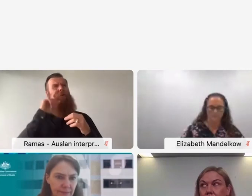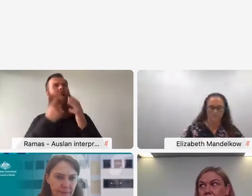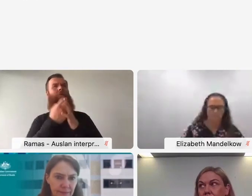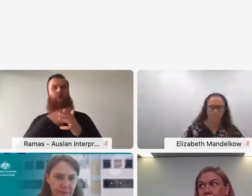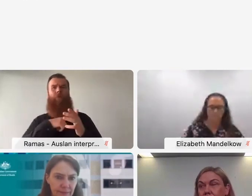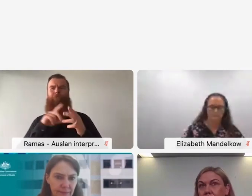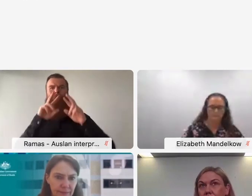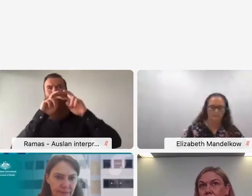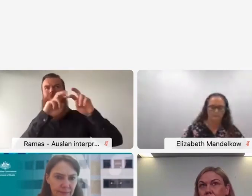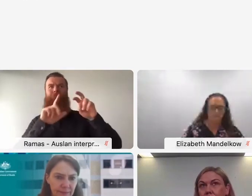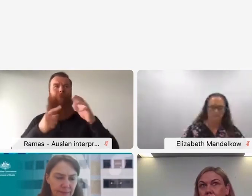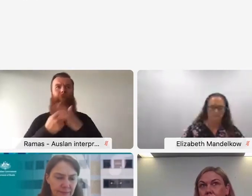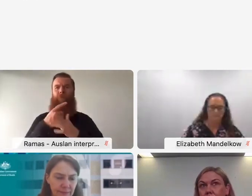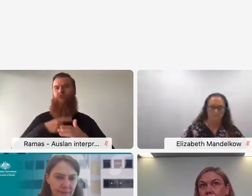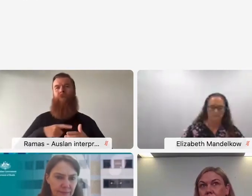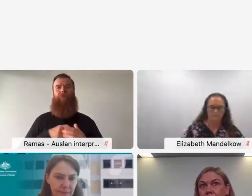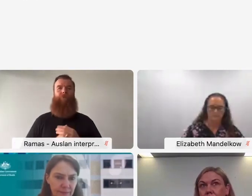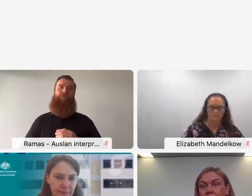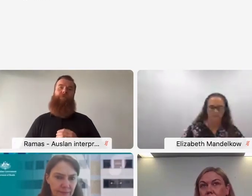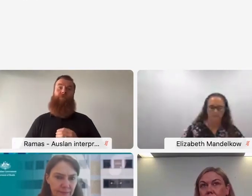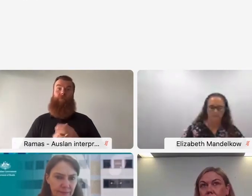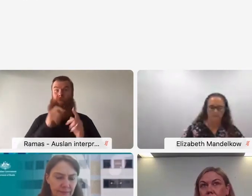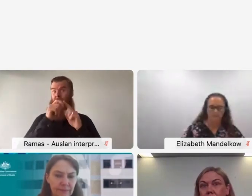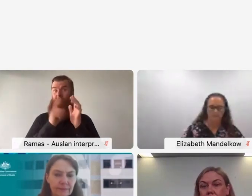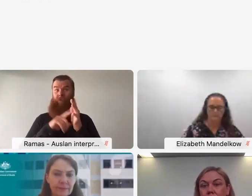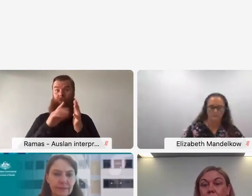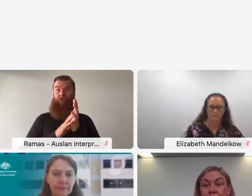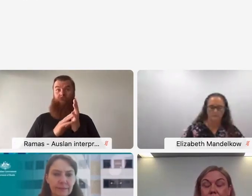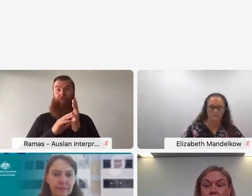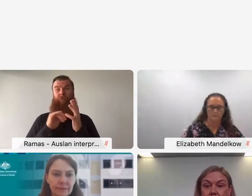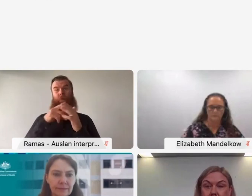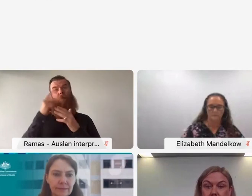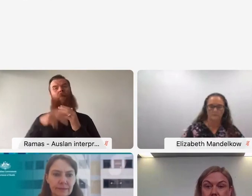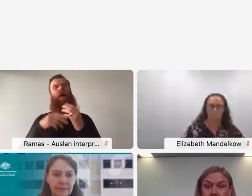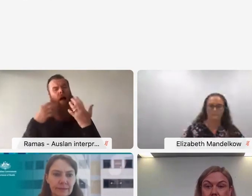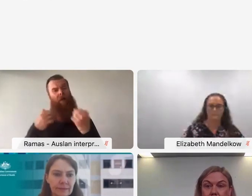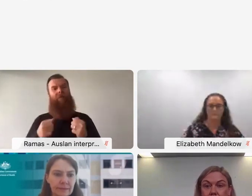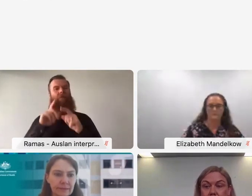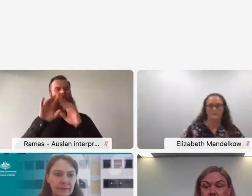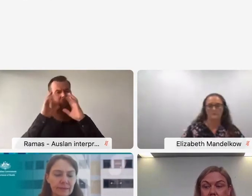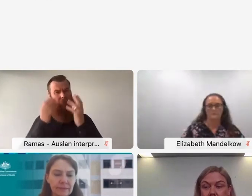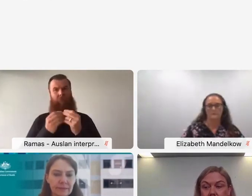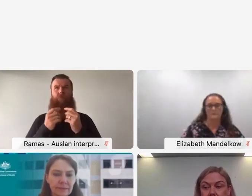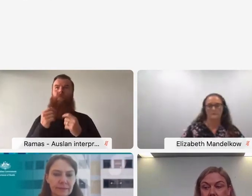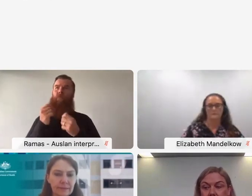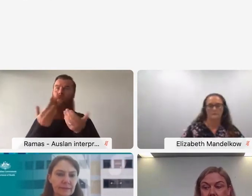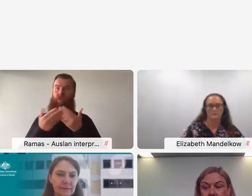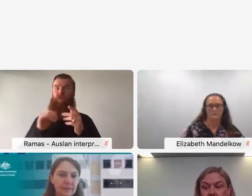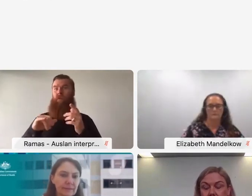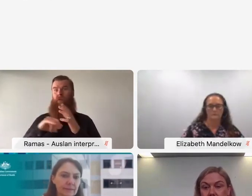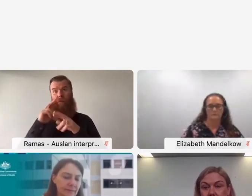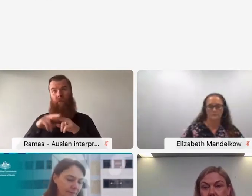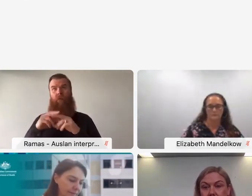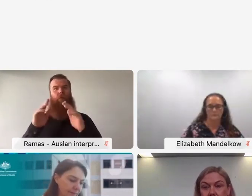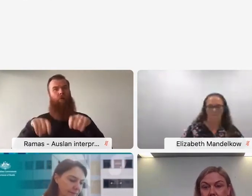the Pacific Labour Facility and the PALM scheme is a wraparound service for the workers that provides them with opportunities to